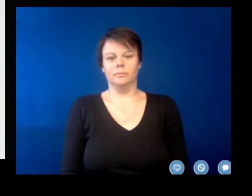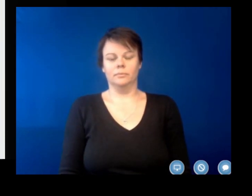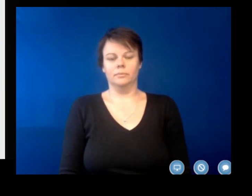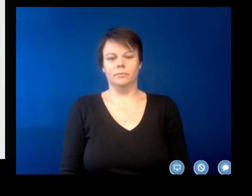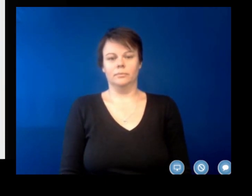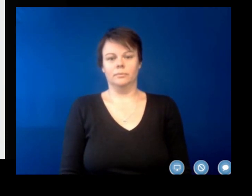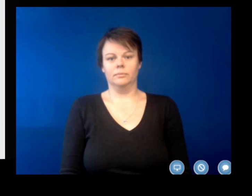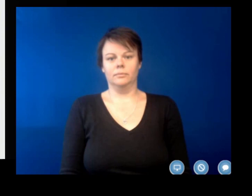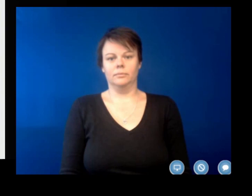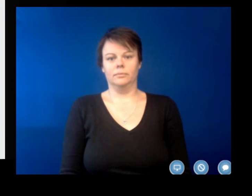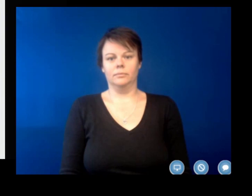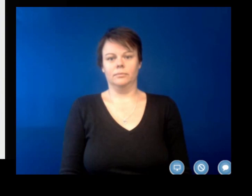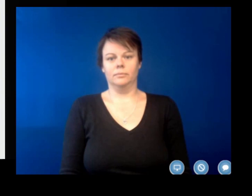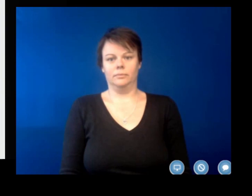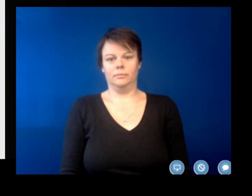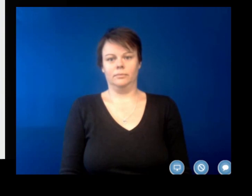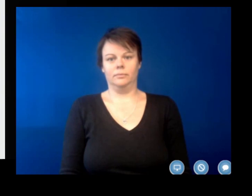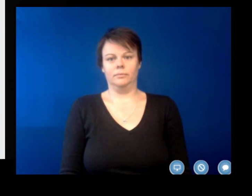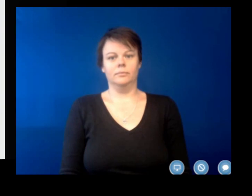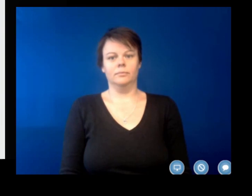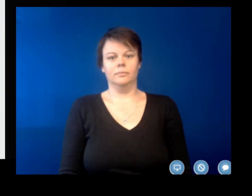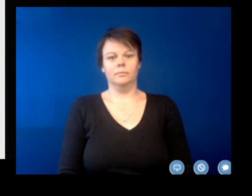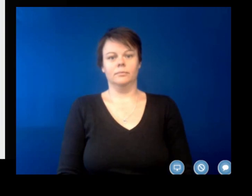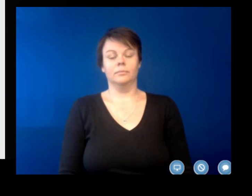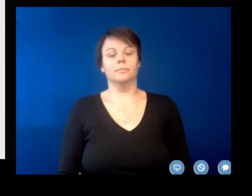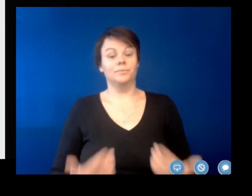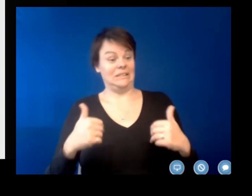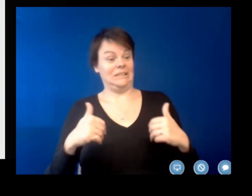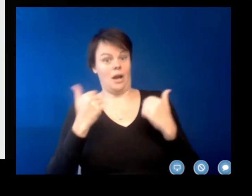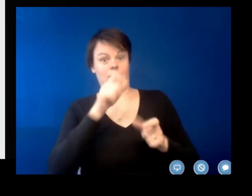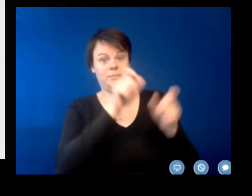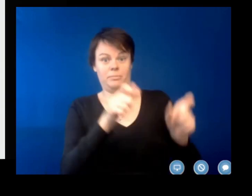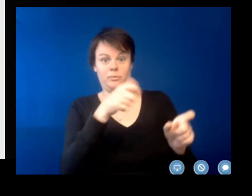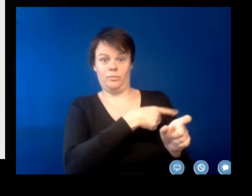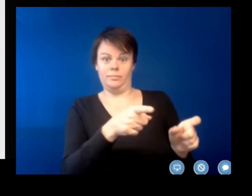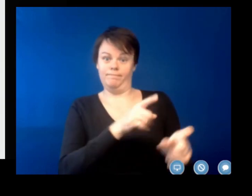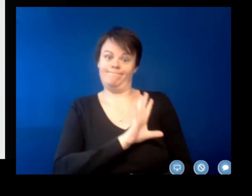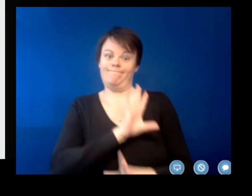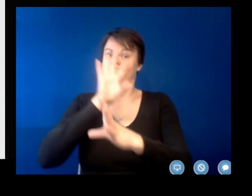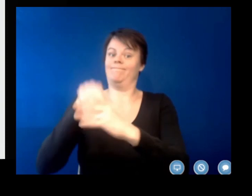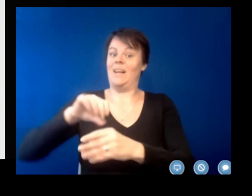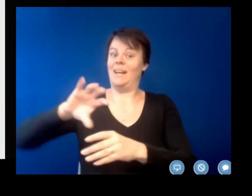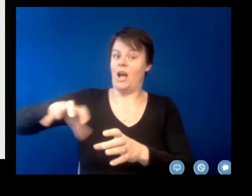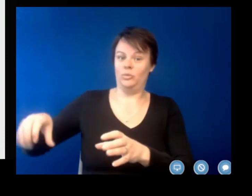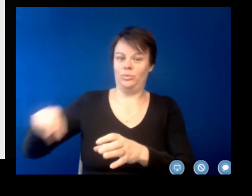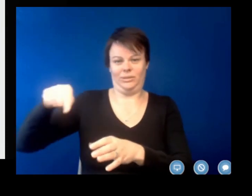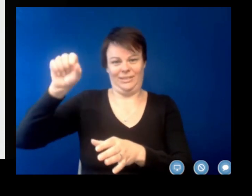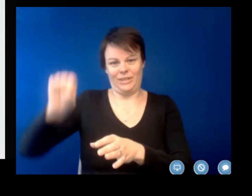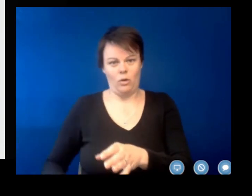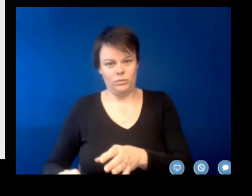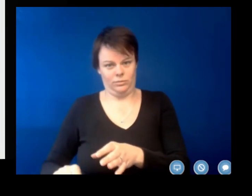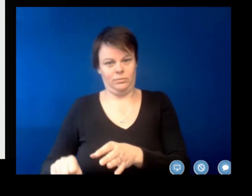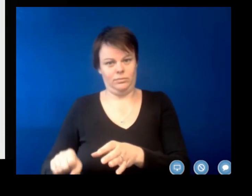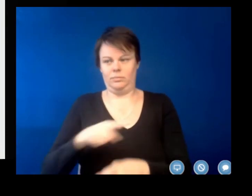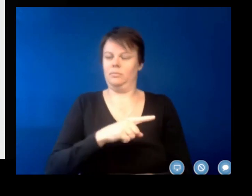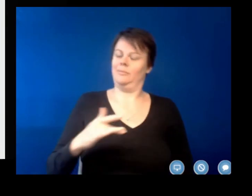clearly superior to experienced teachers in southern countries. I quote, "They are